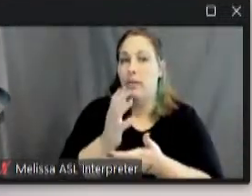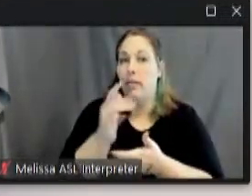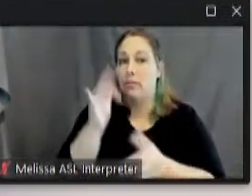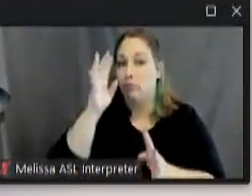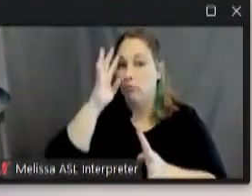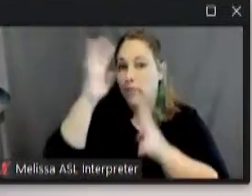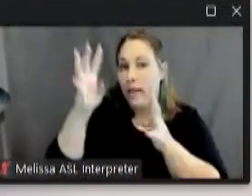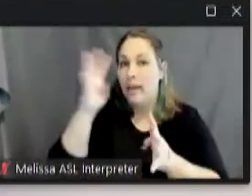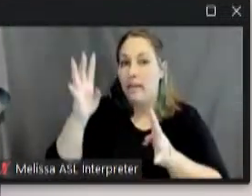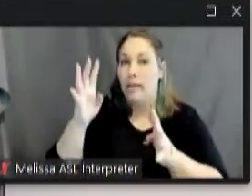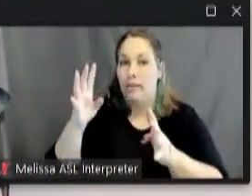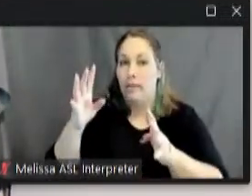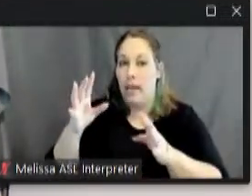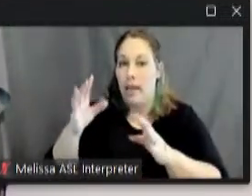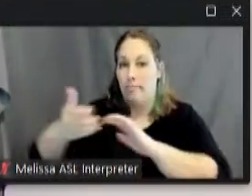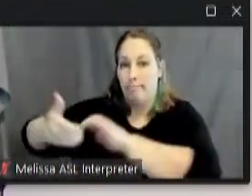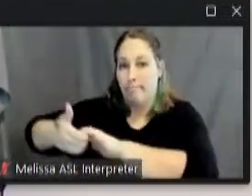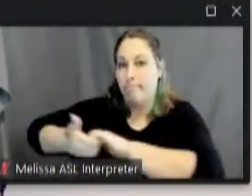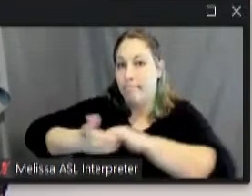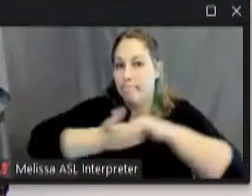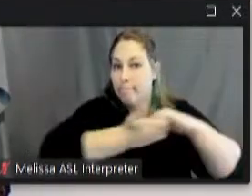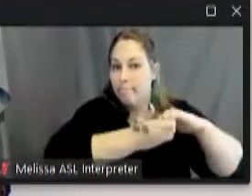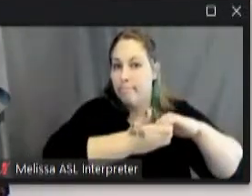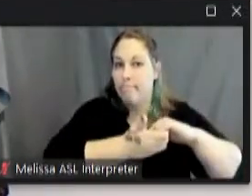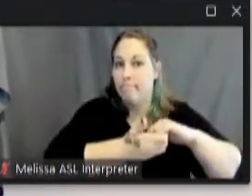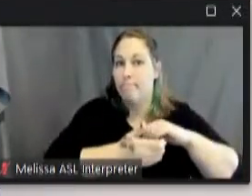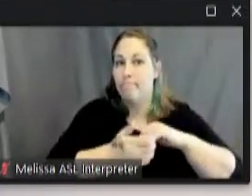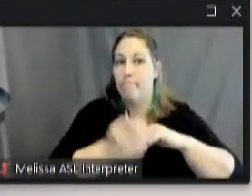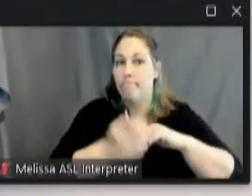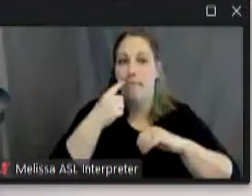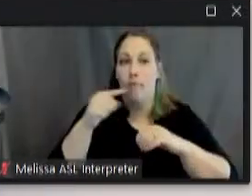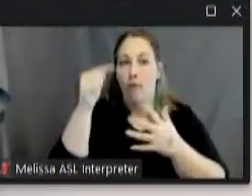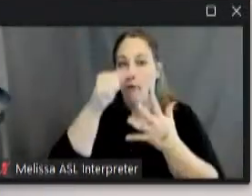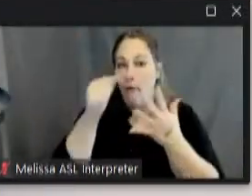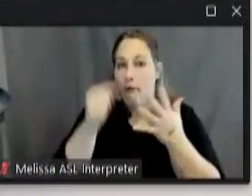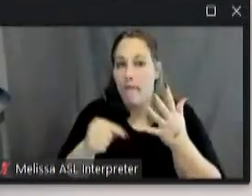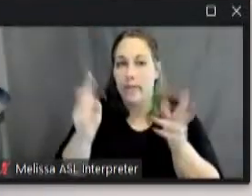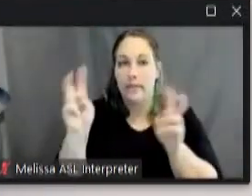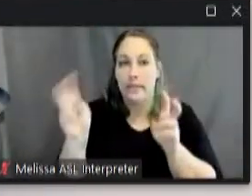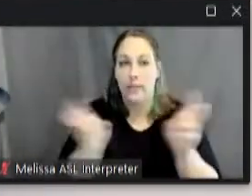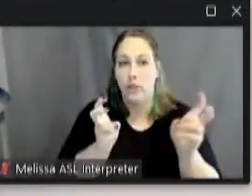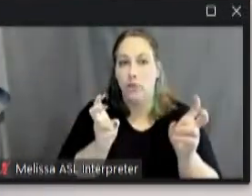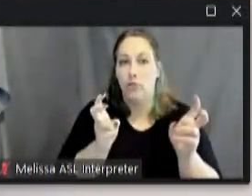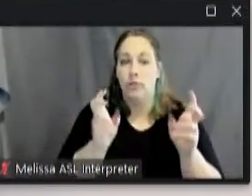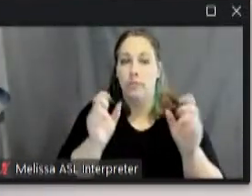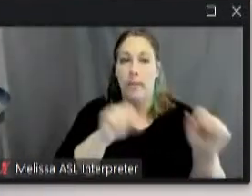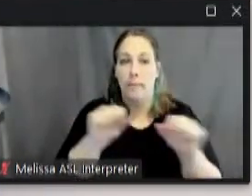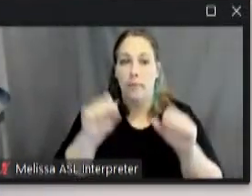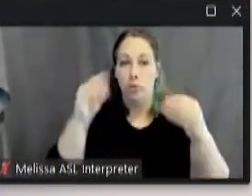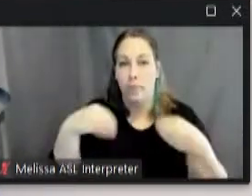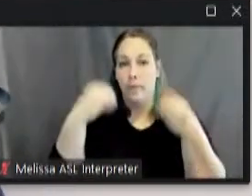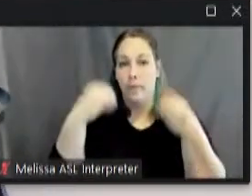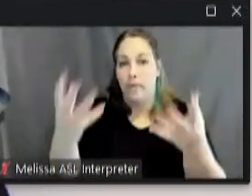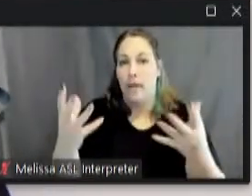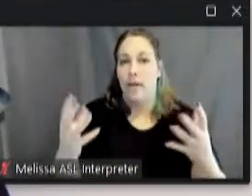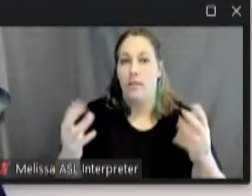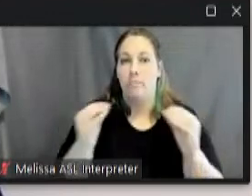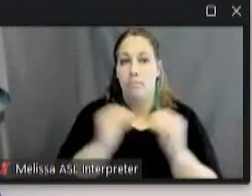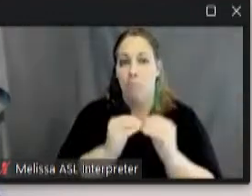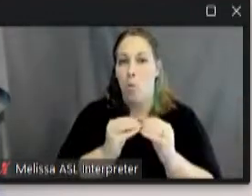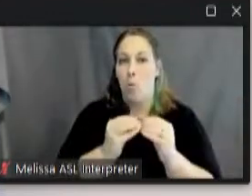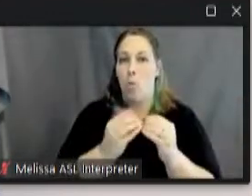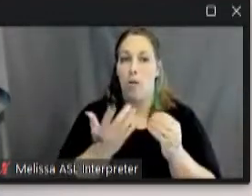bridge for all these issues to provide a more dignified life to all people.